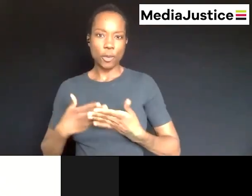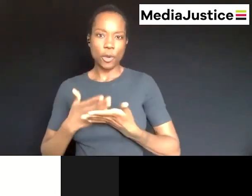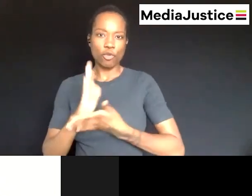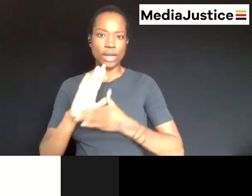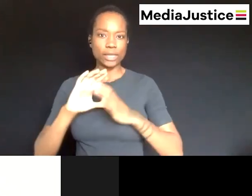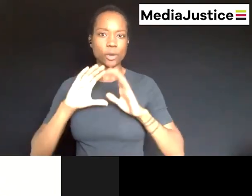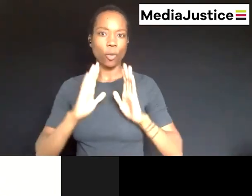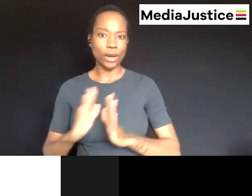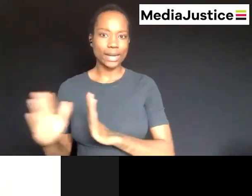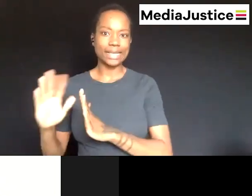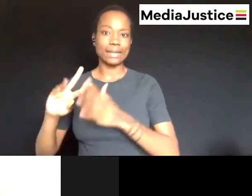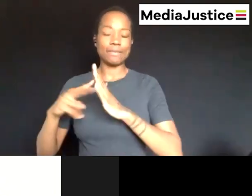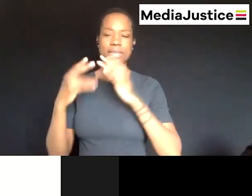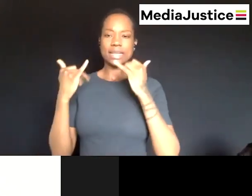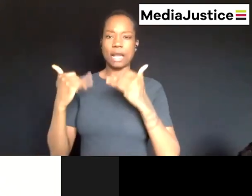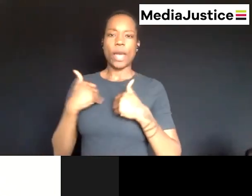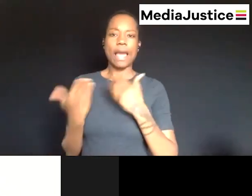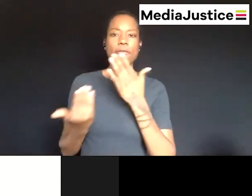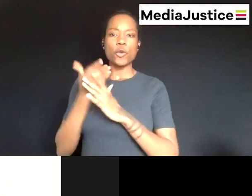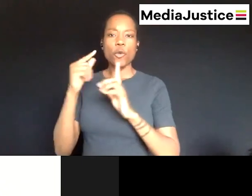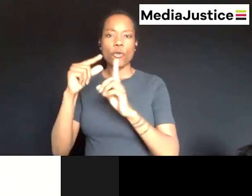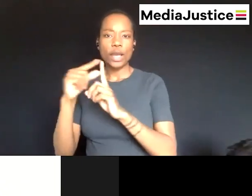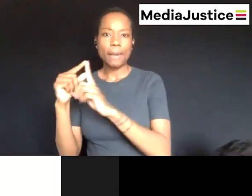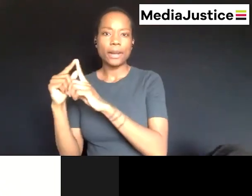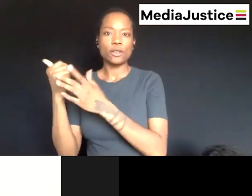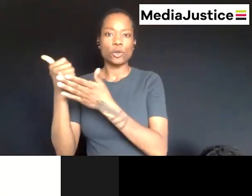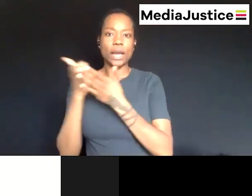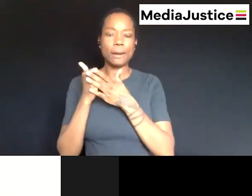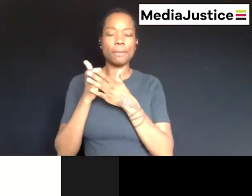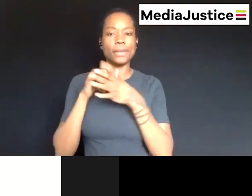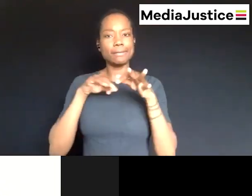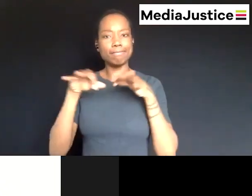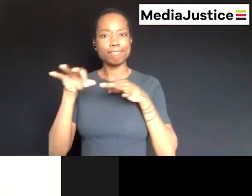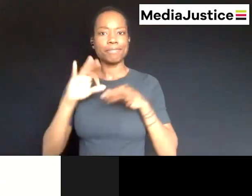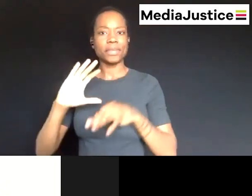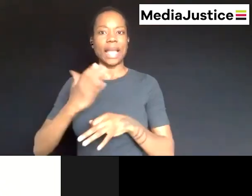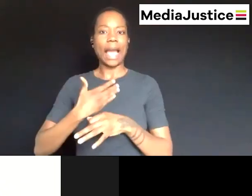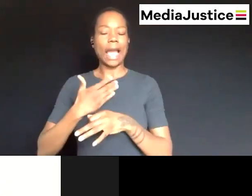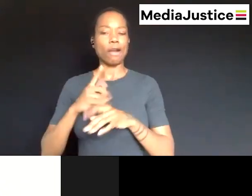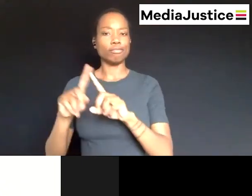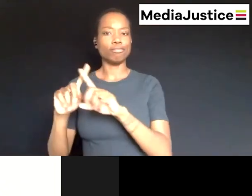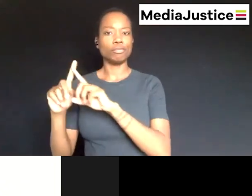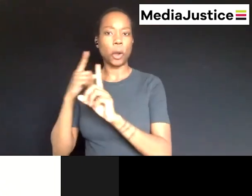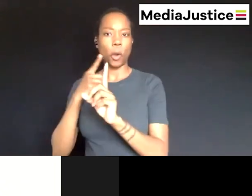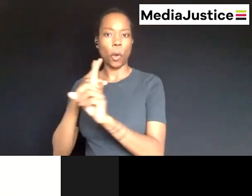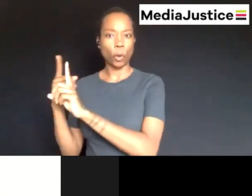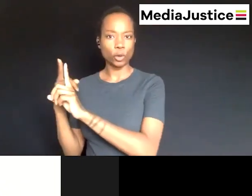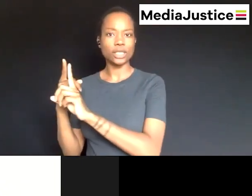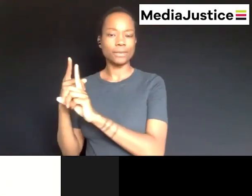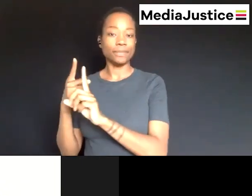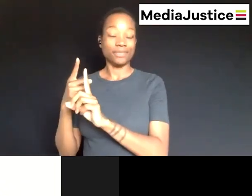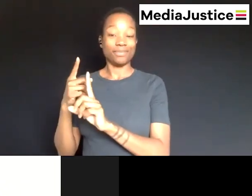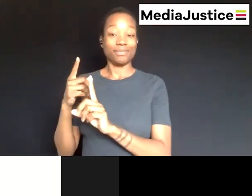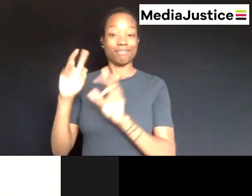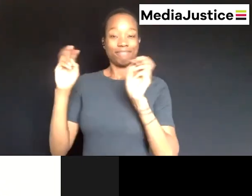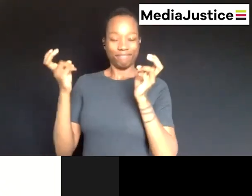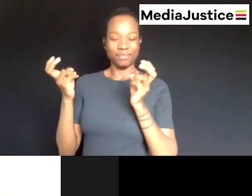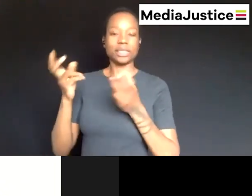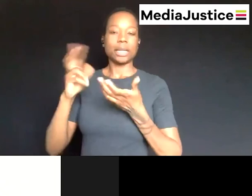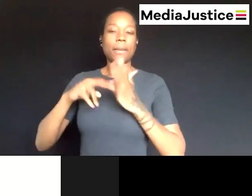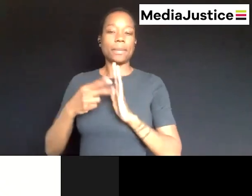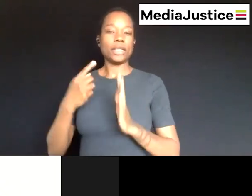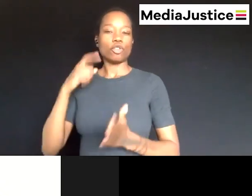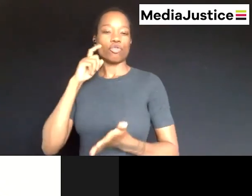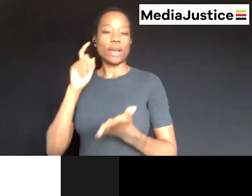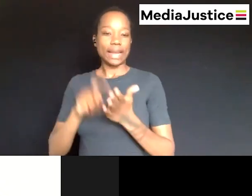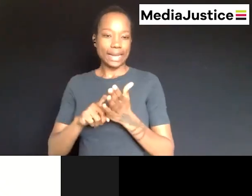of defining our various goals. You know, they recognized that the concept of democracy, you know, fighting for media democracy had been degraded